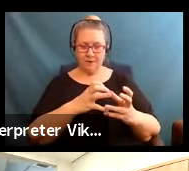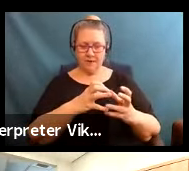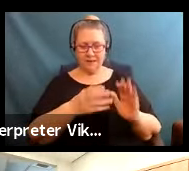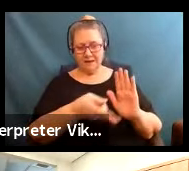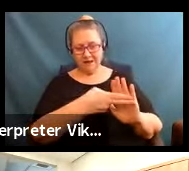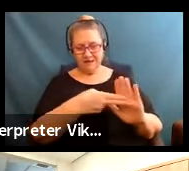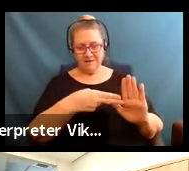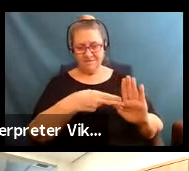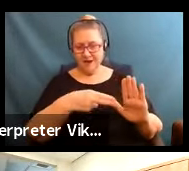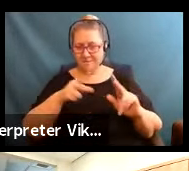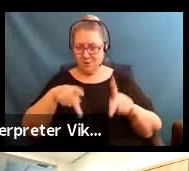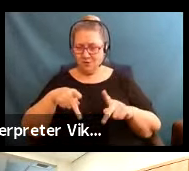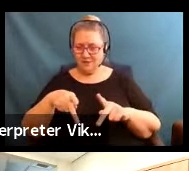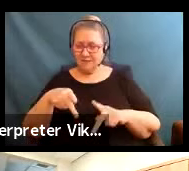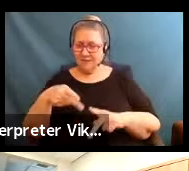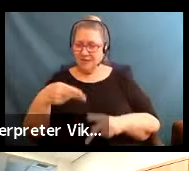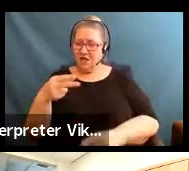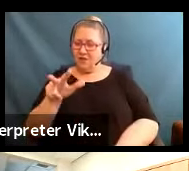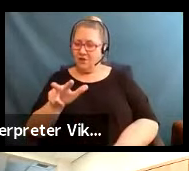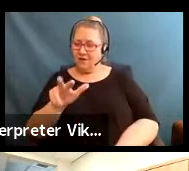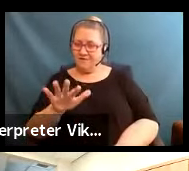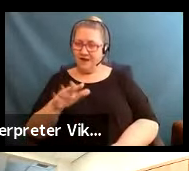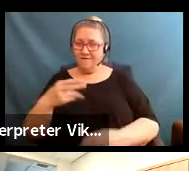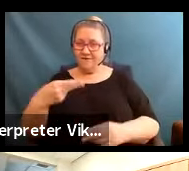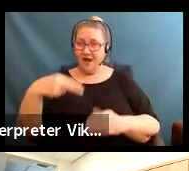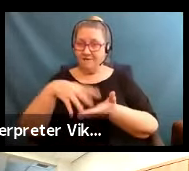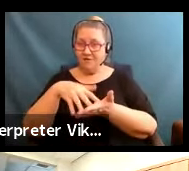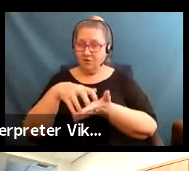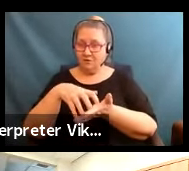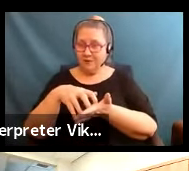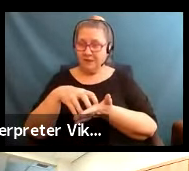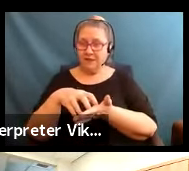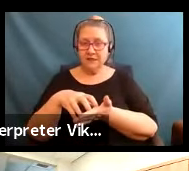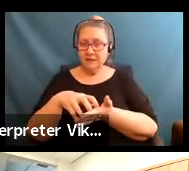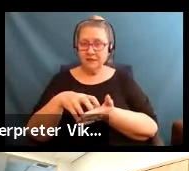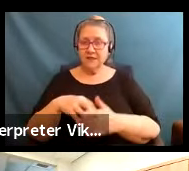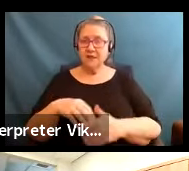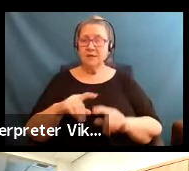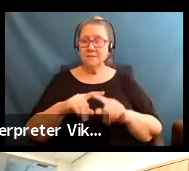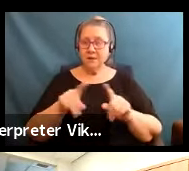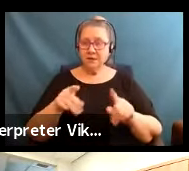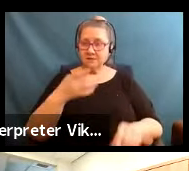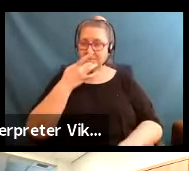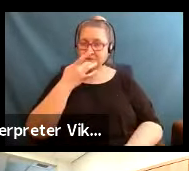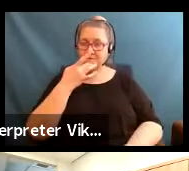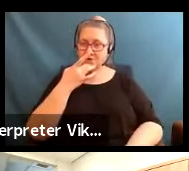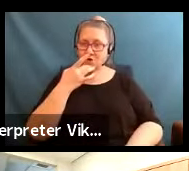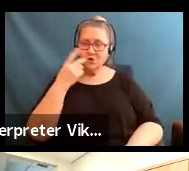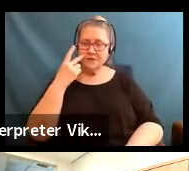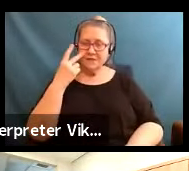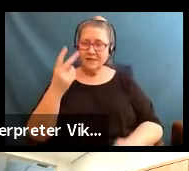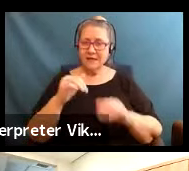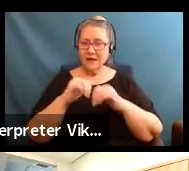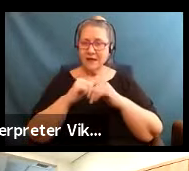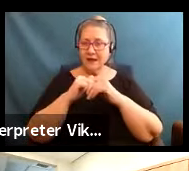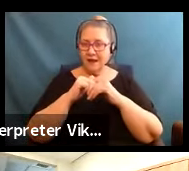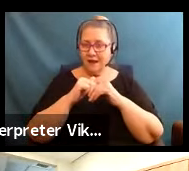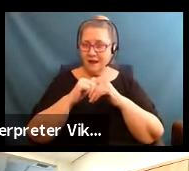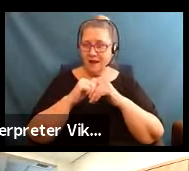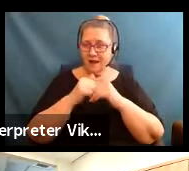is 35 but with a high vulnerability index, but rather we would look at how we can, as we're doing